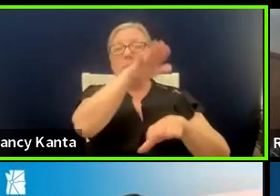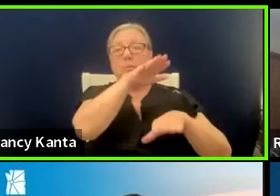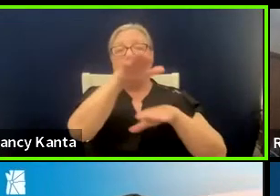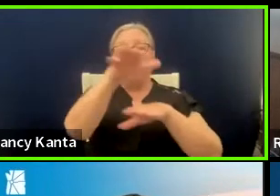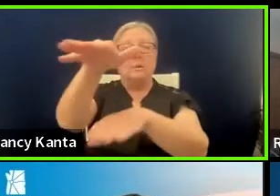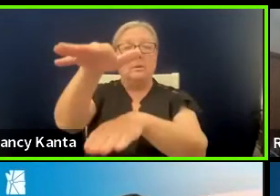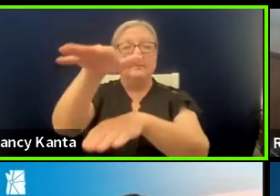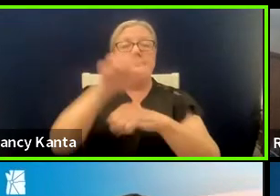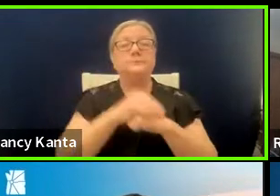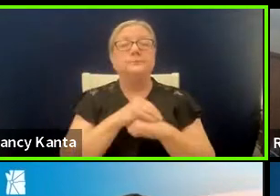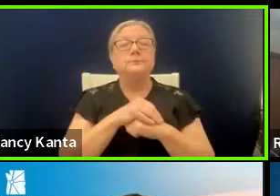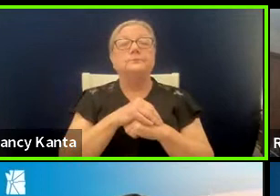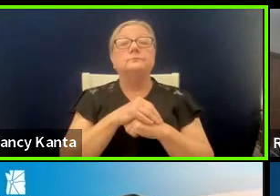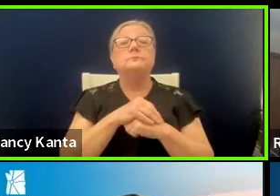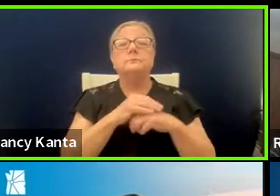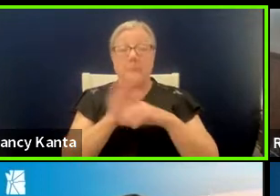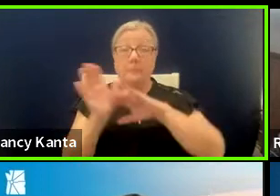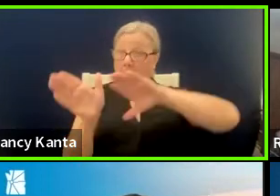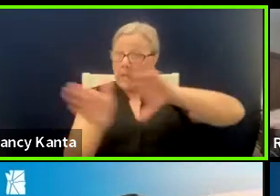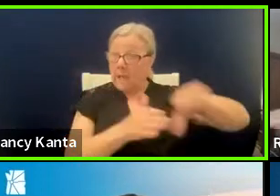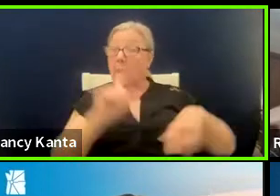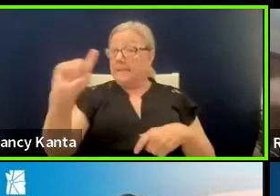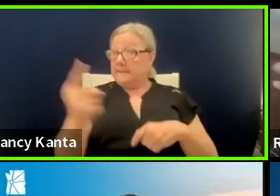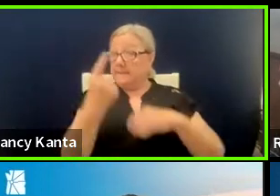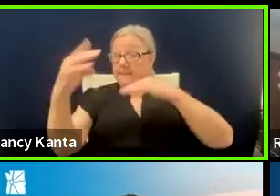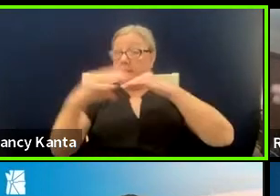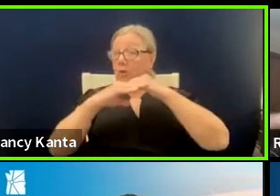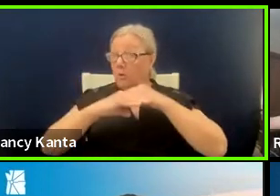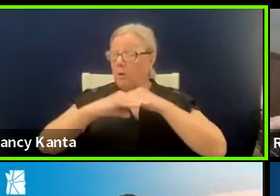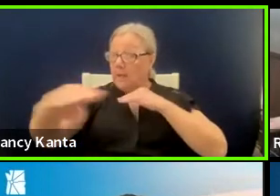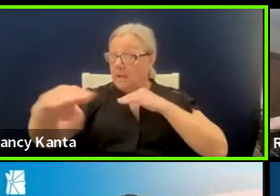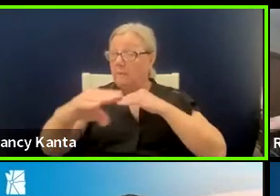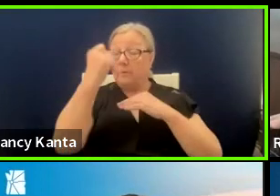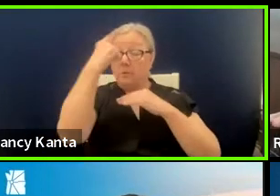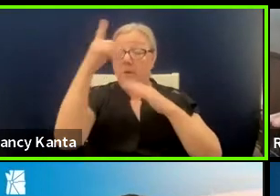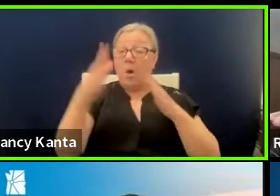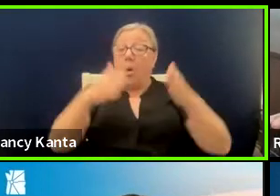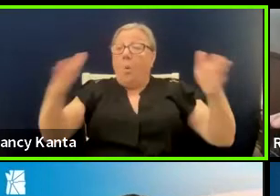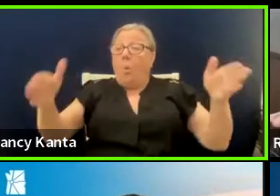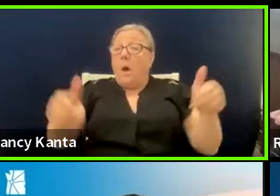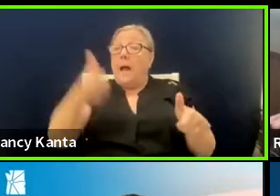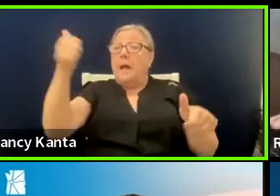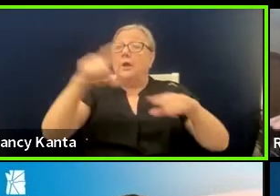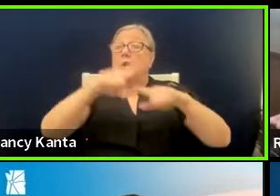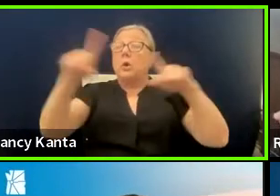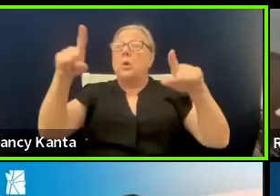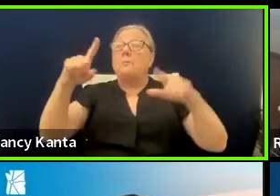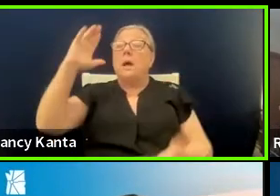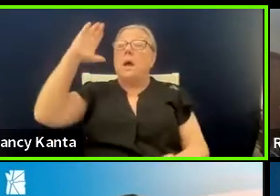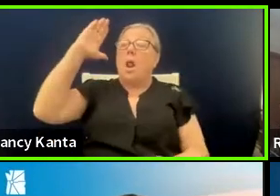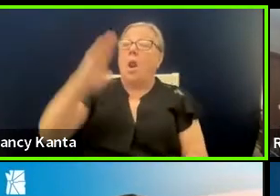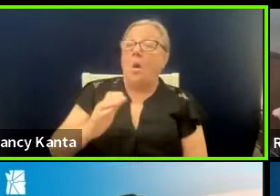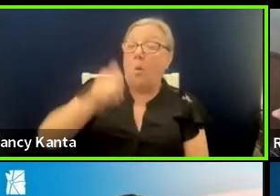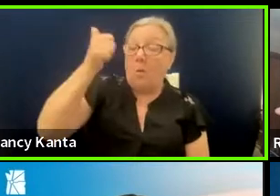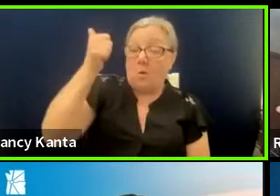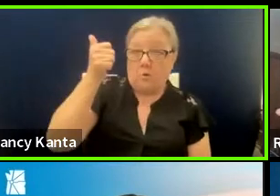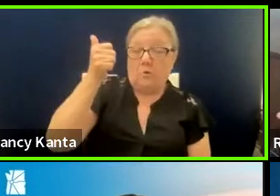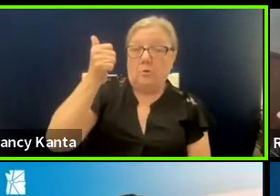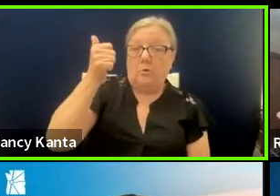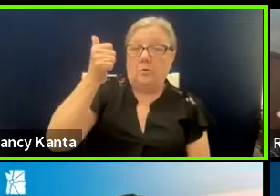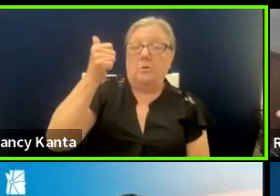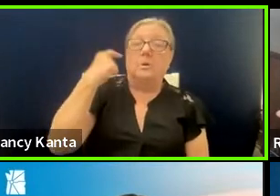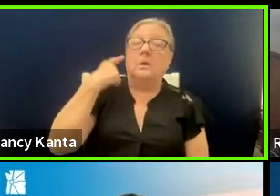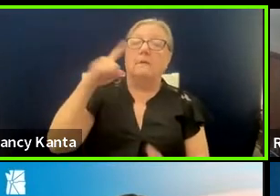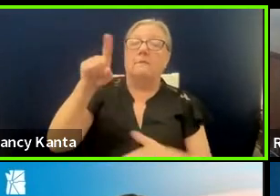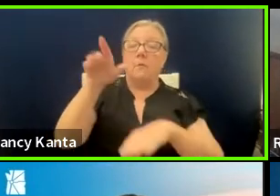the single level configuration, again, it's wider, but it's lower. The actual interstate driving surface